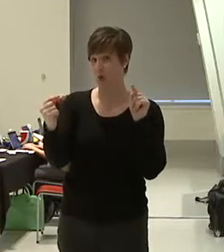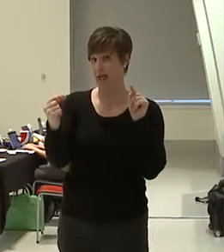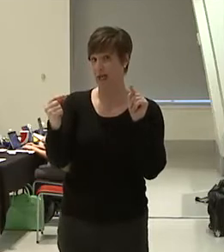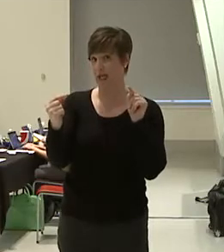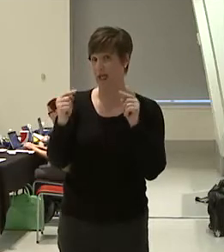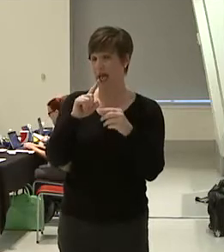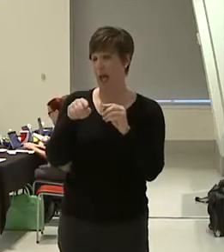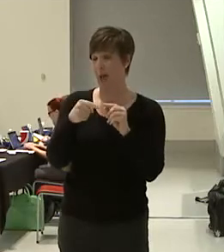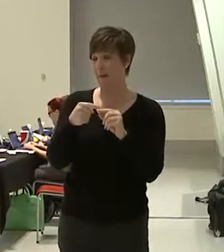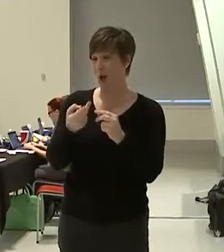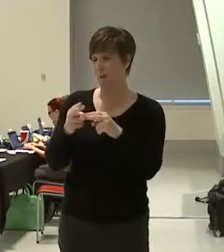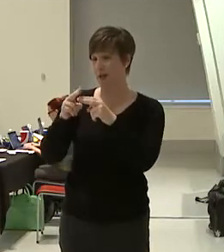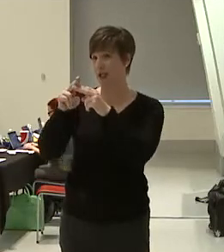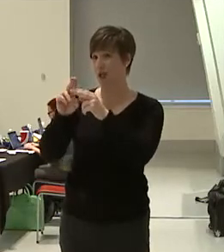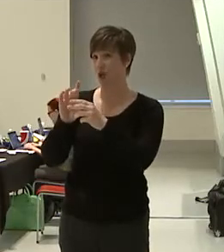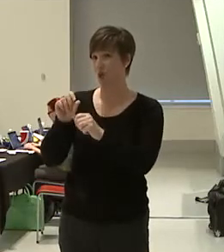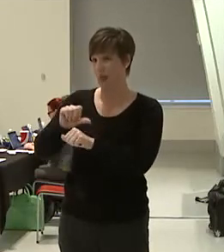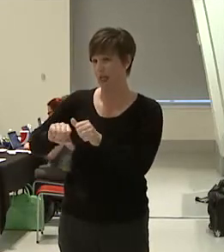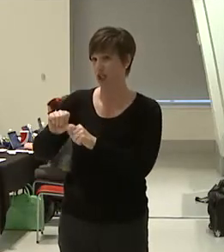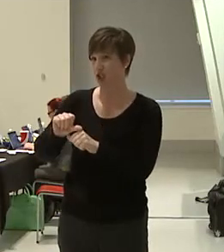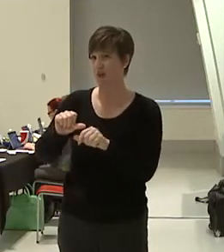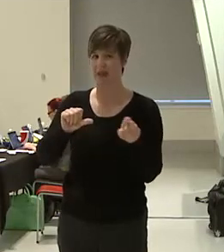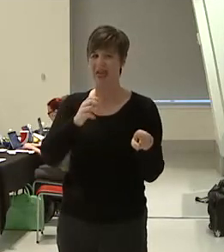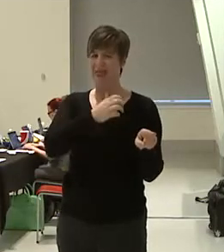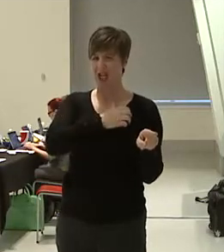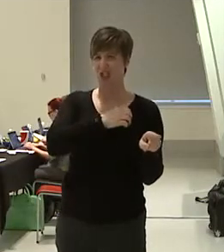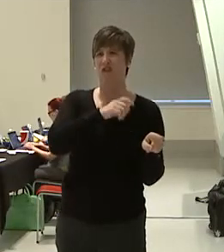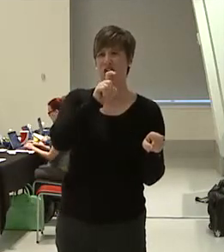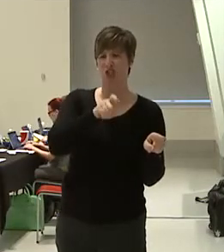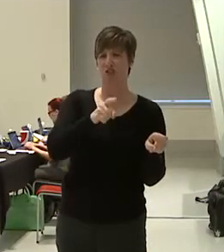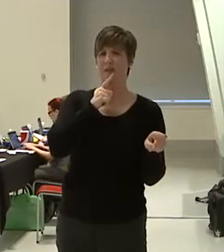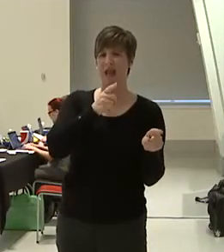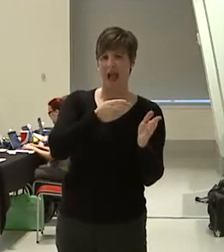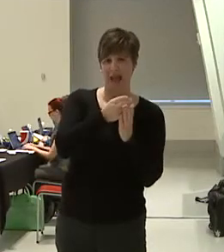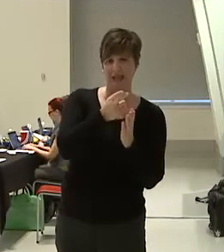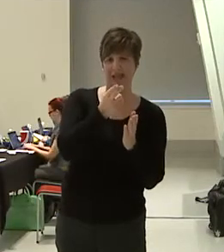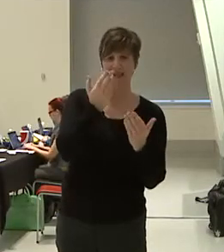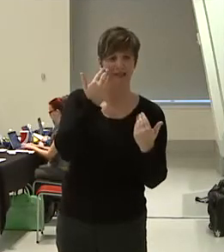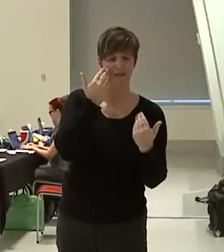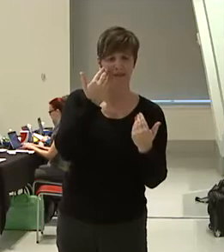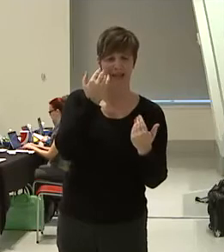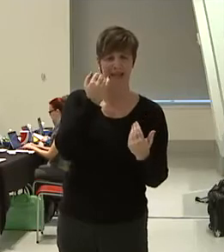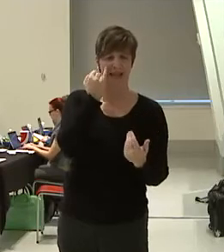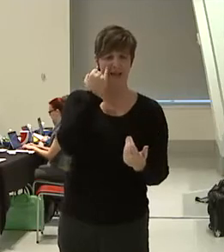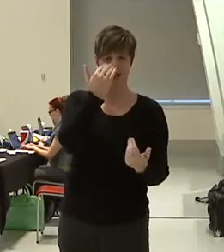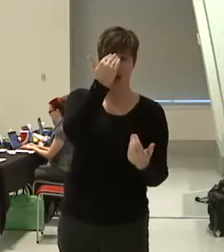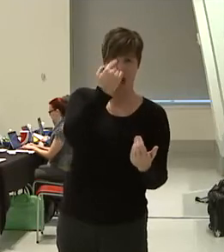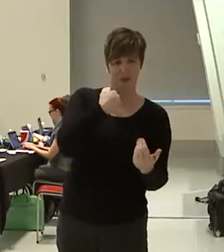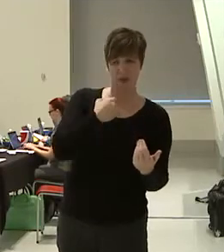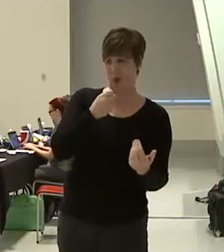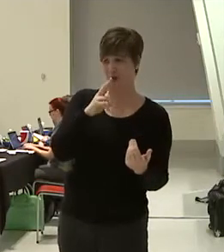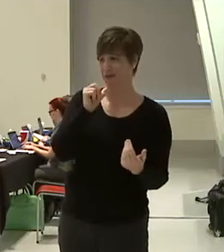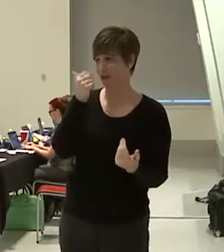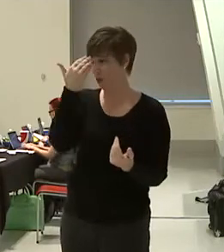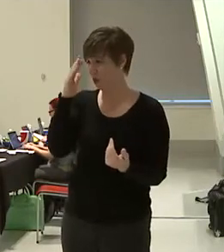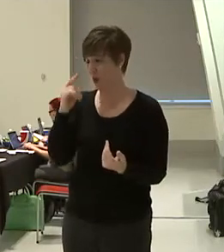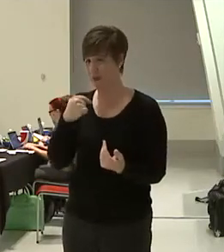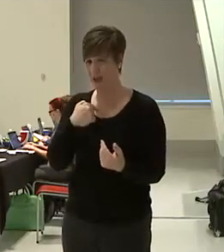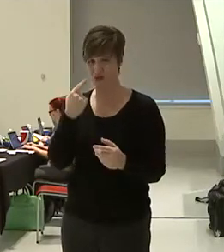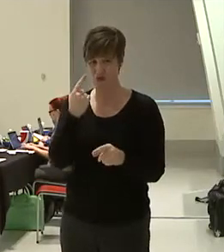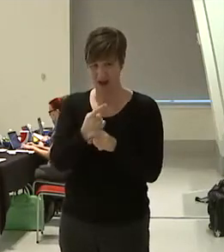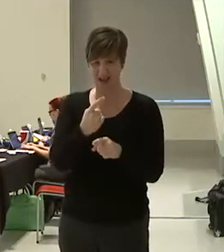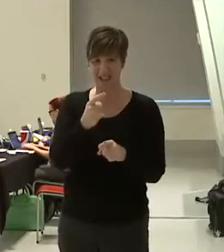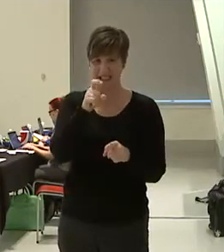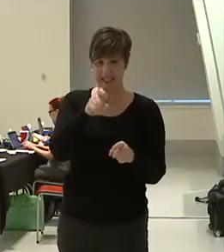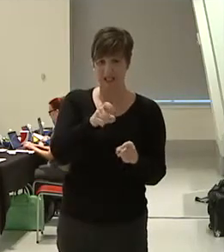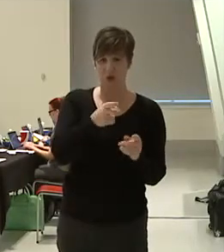building relationships. Like, Chief Dotson should tell the truth whether he knows me or not, right? That there's something so fundamental about truth telling, especially with law enforcement